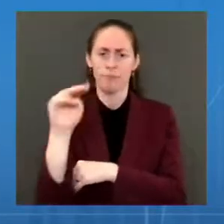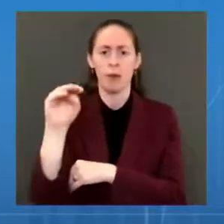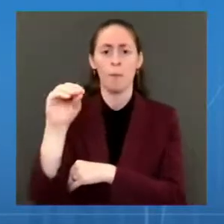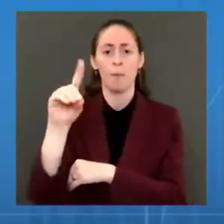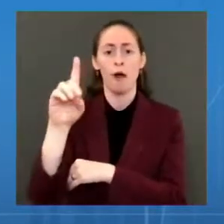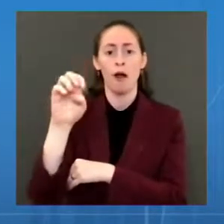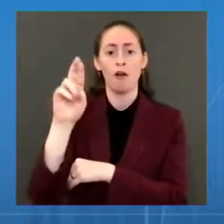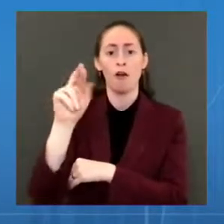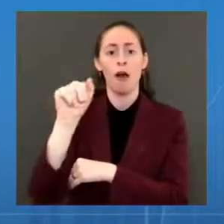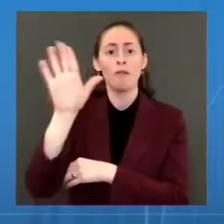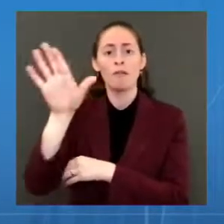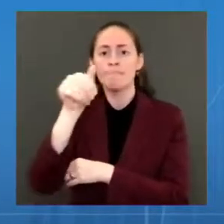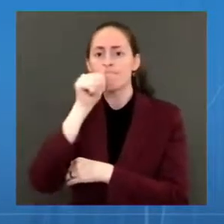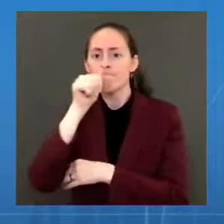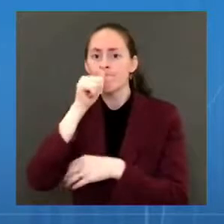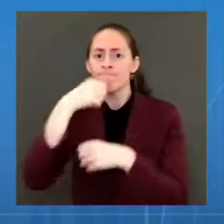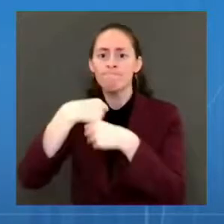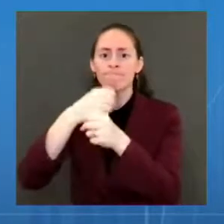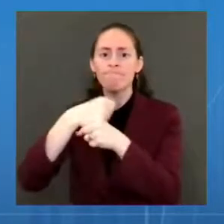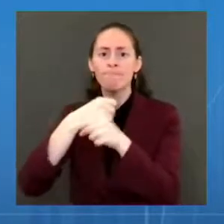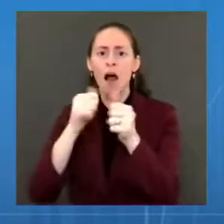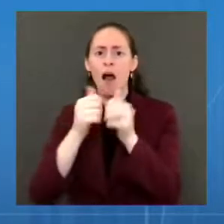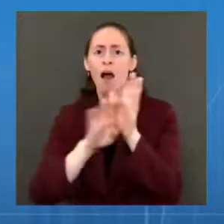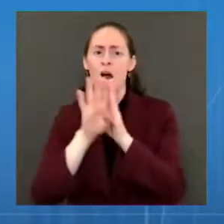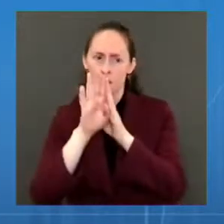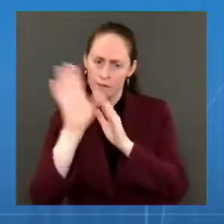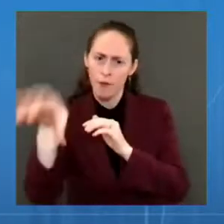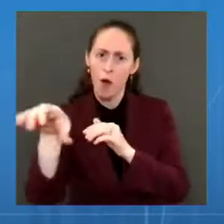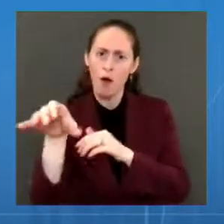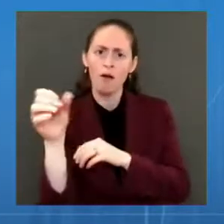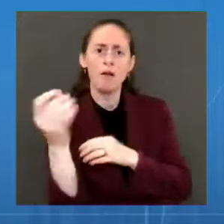boost global vaccine supply.